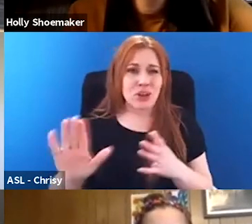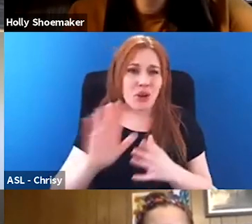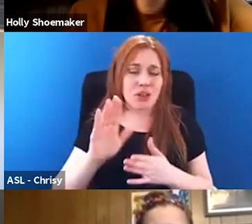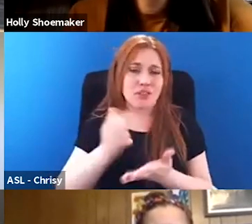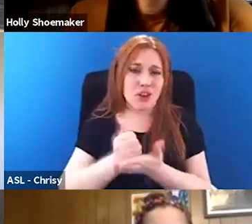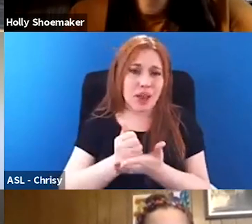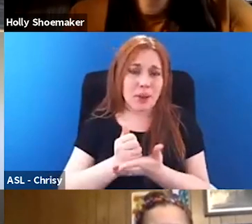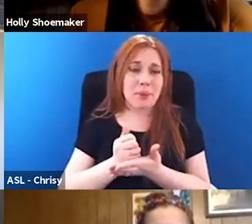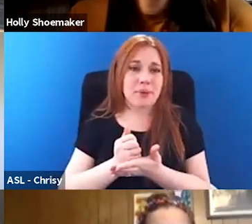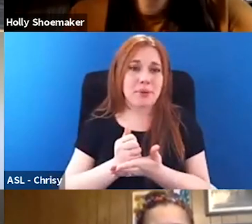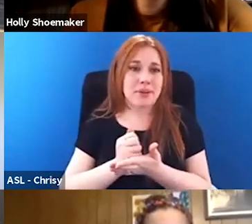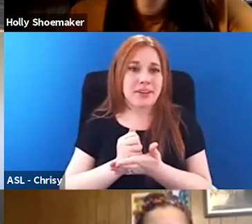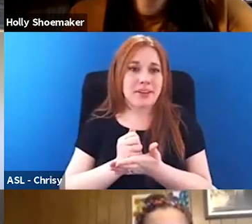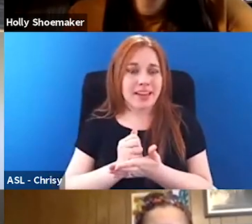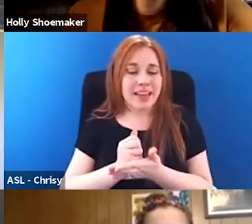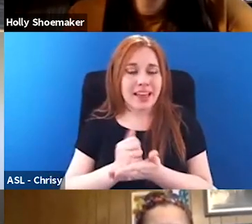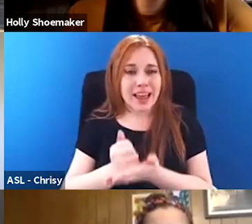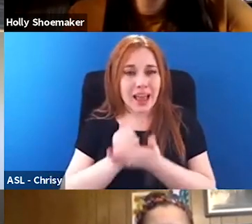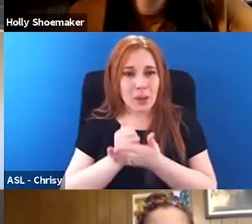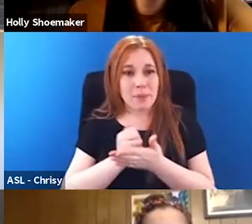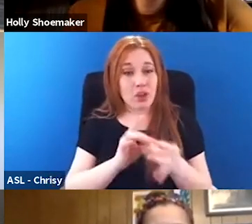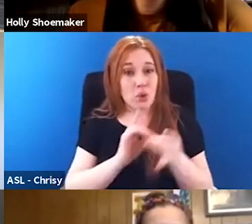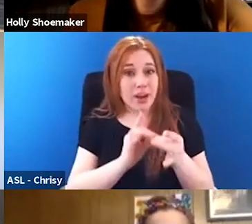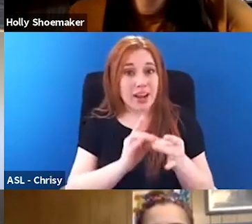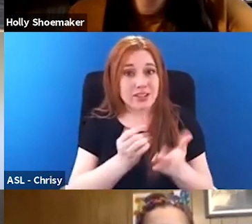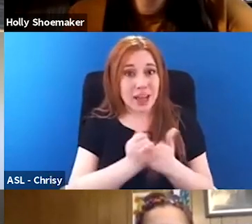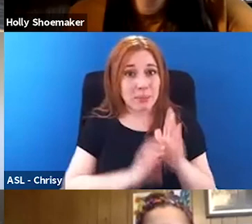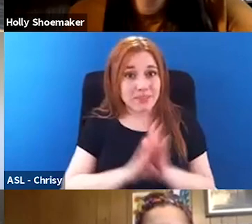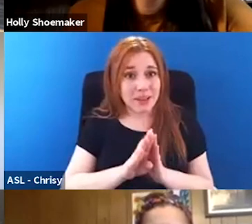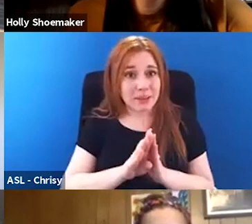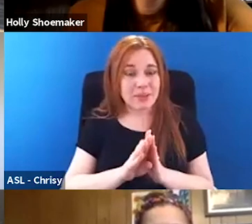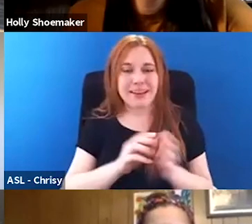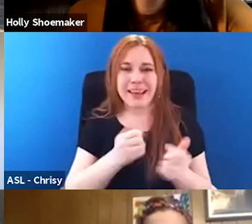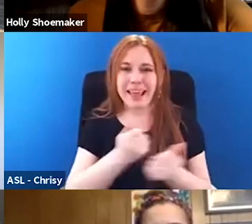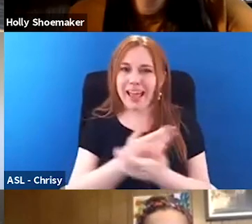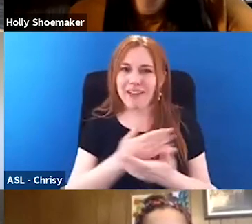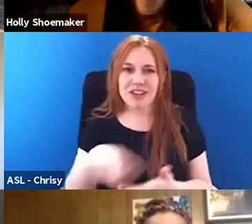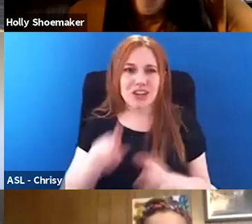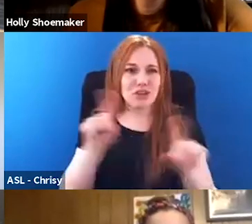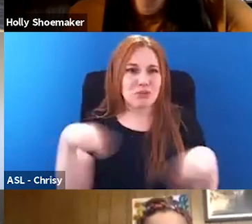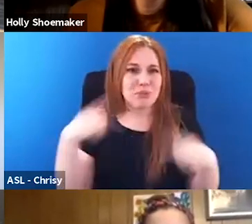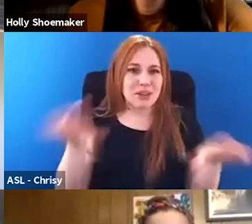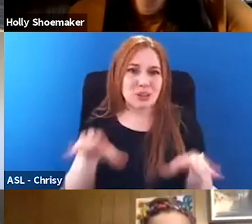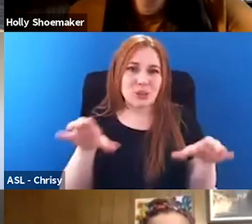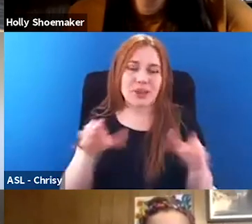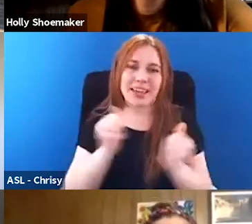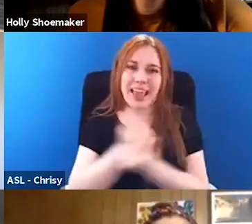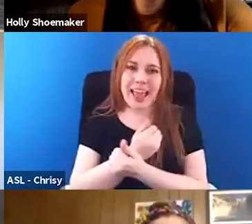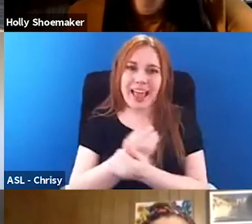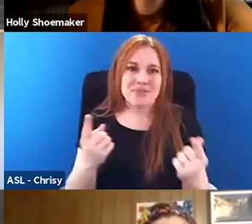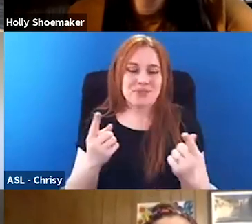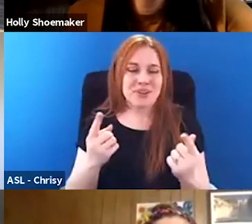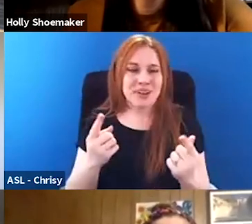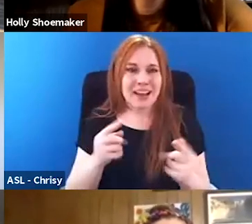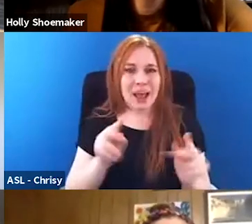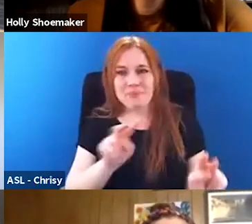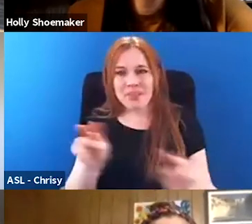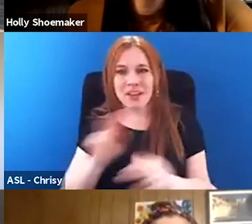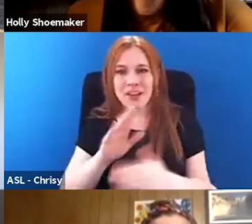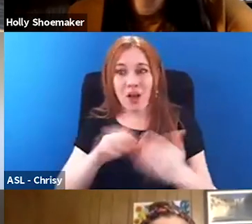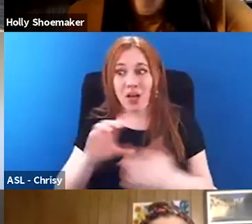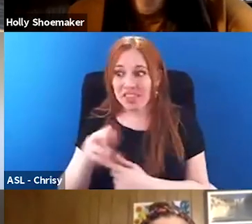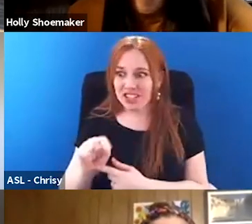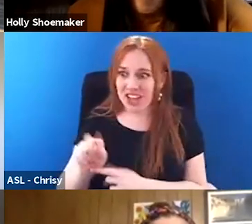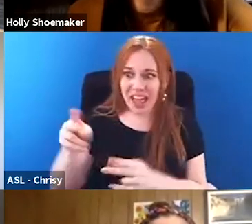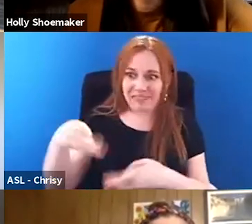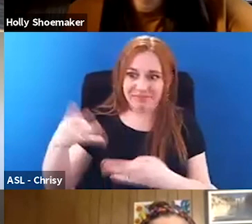for, coordinating and helping to put this together and sharing, everything you guys have been working on. I think everyone, I'm just looking at all the chats in here